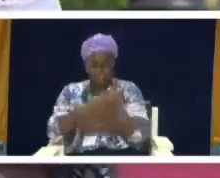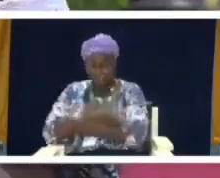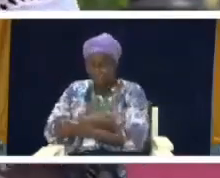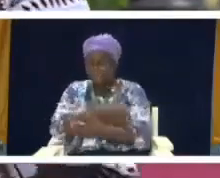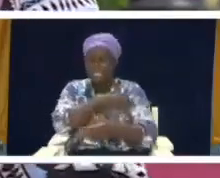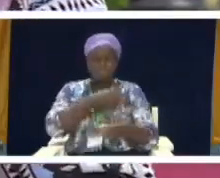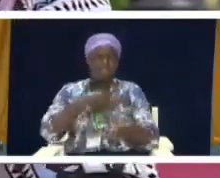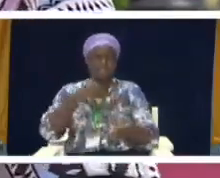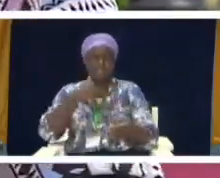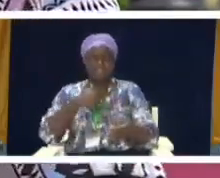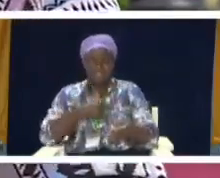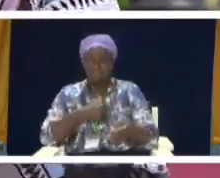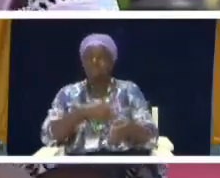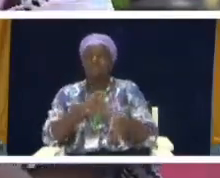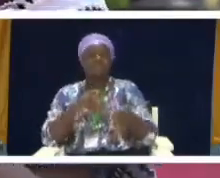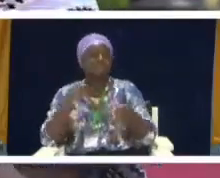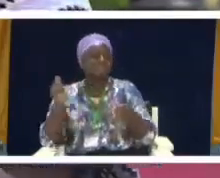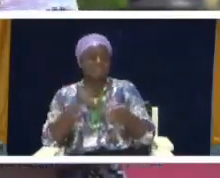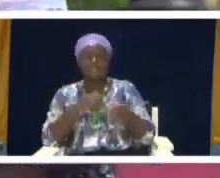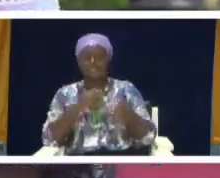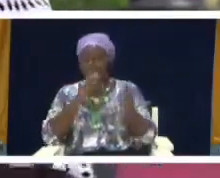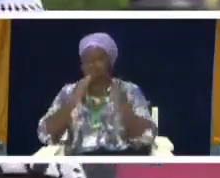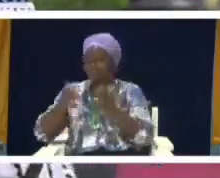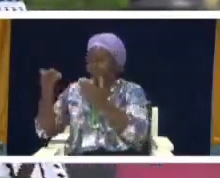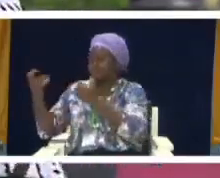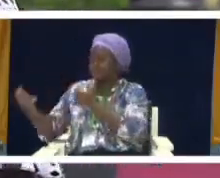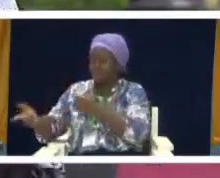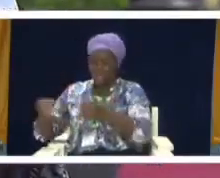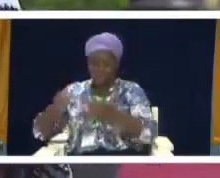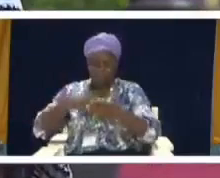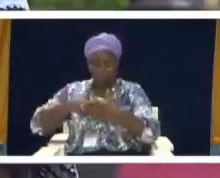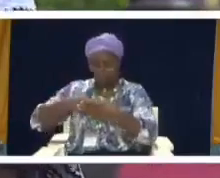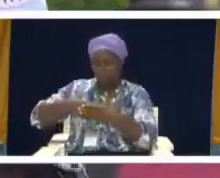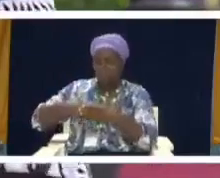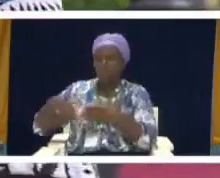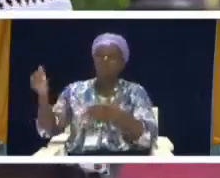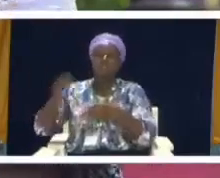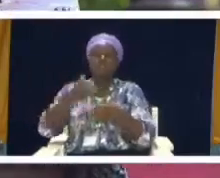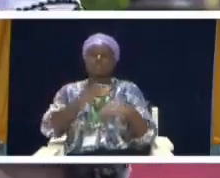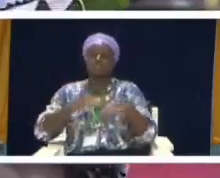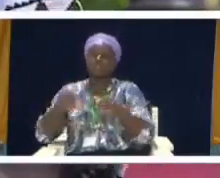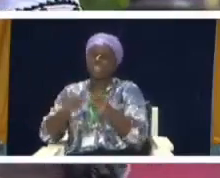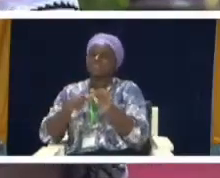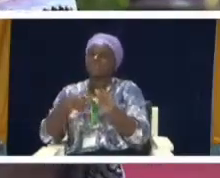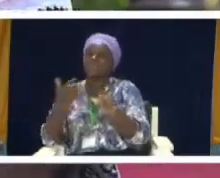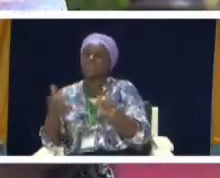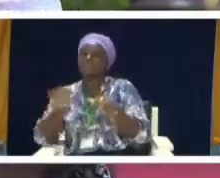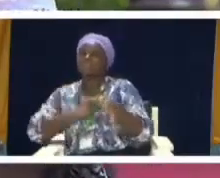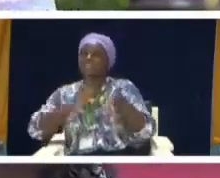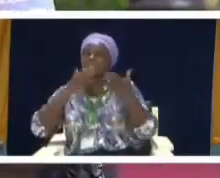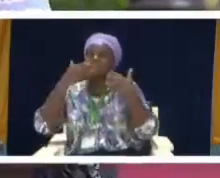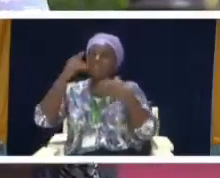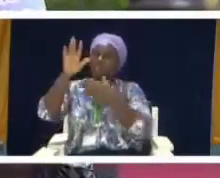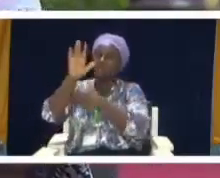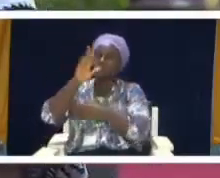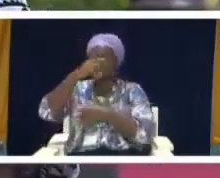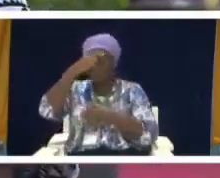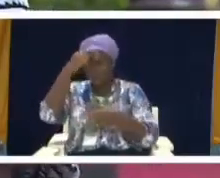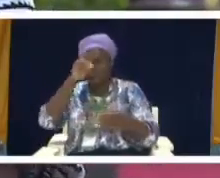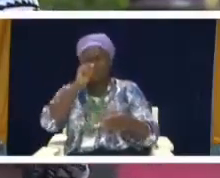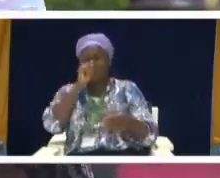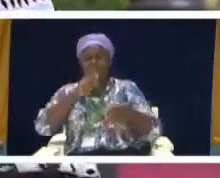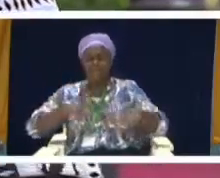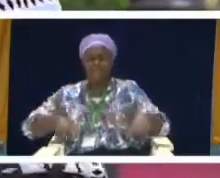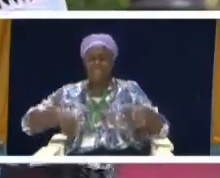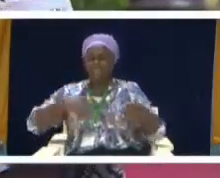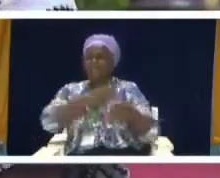they placed me on oxygen, they transfused blood, they did everything. But I thank God that I am alive and my baby